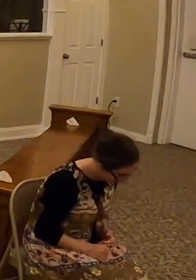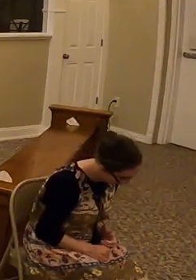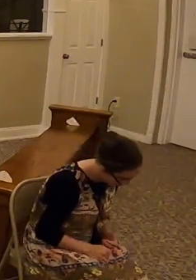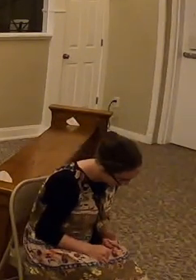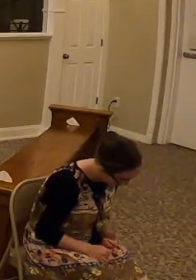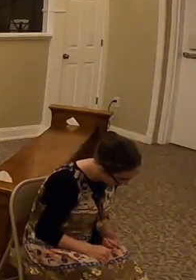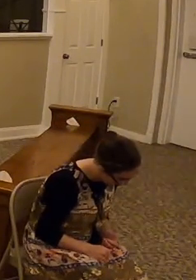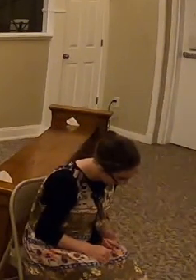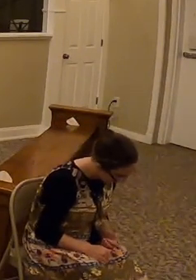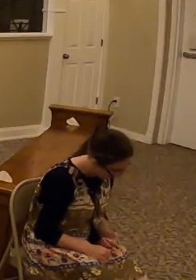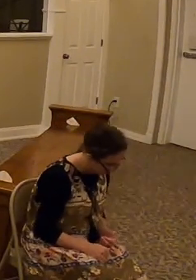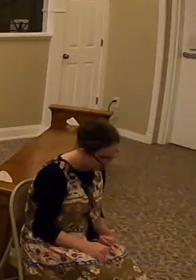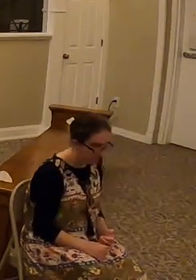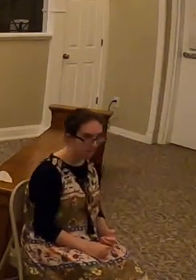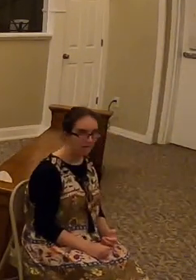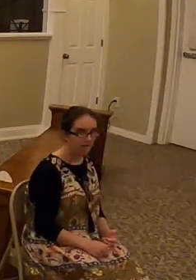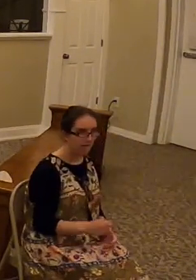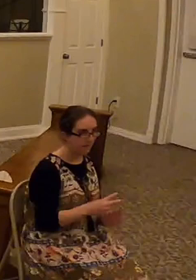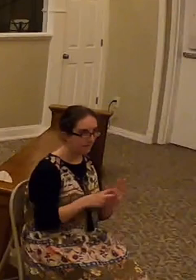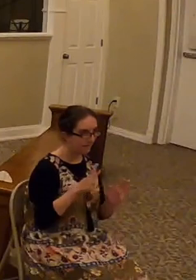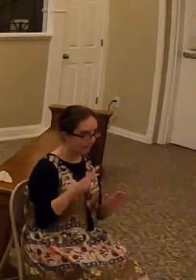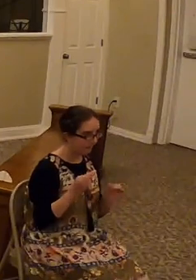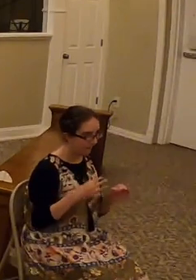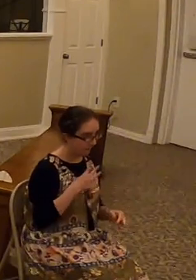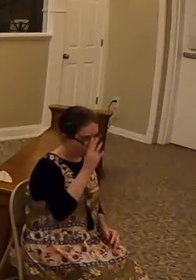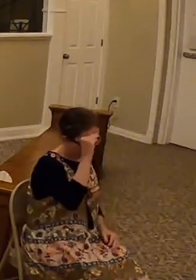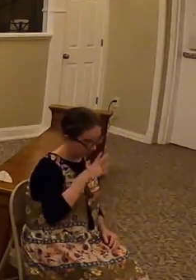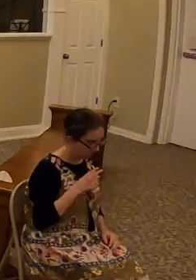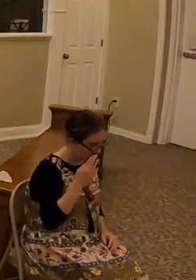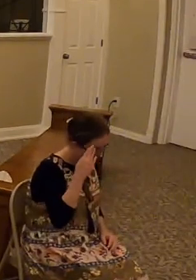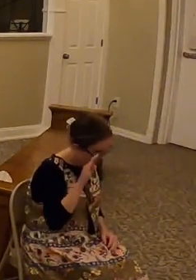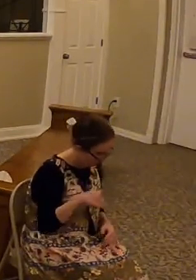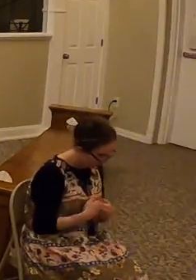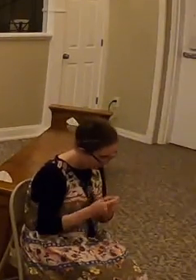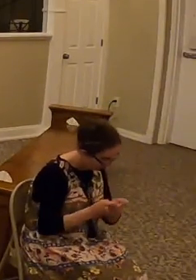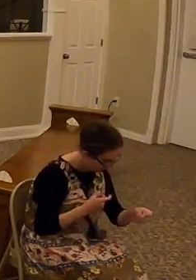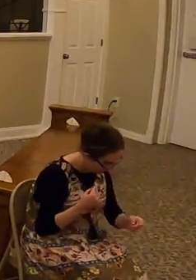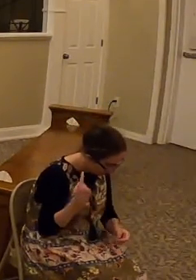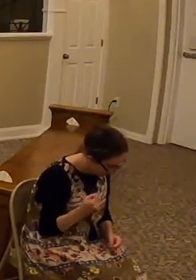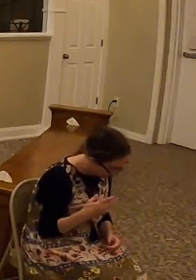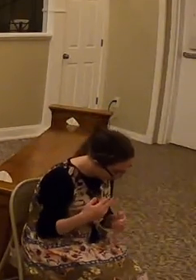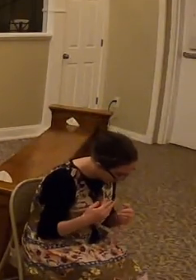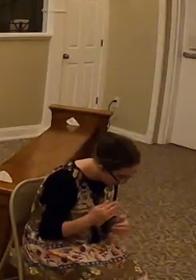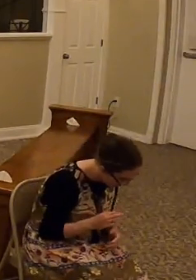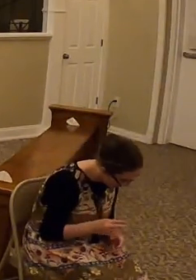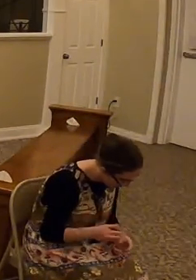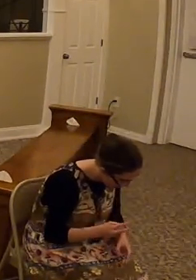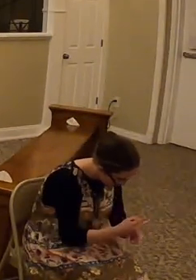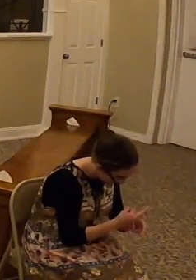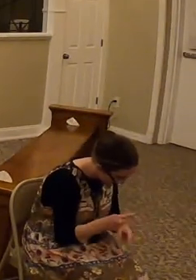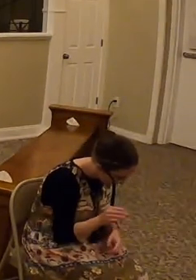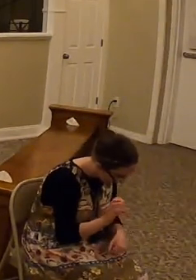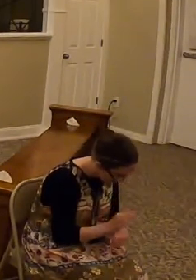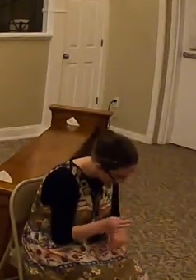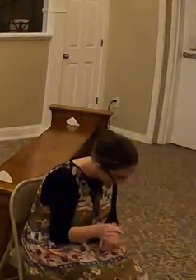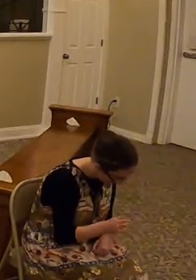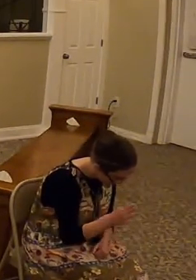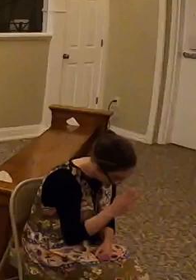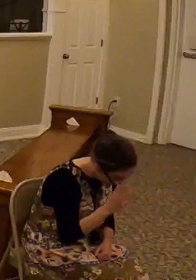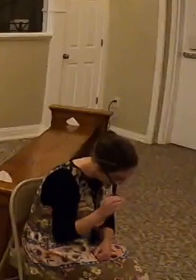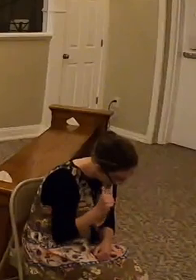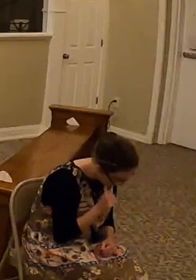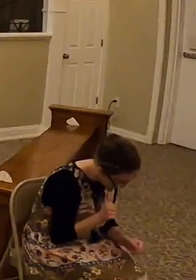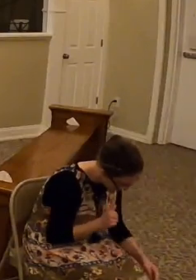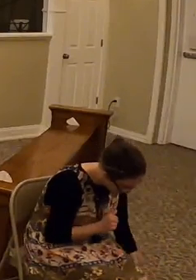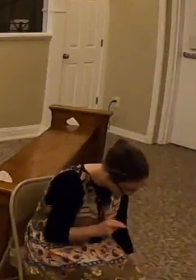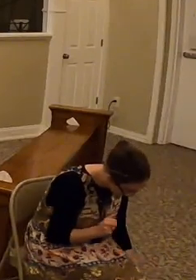subjection? Verse 5. For if a man know not how to rule his own house, how shall he take care of the church of God?